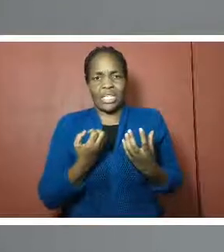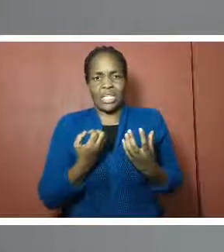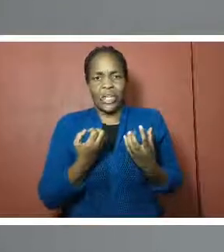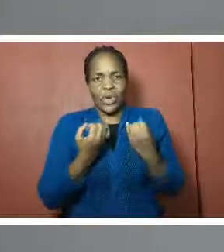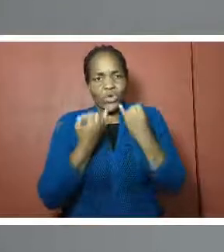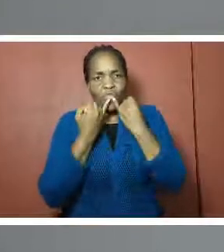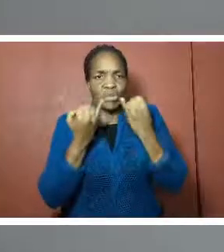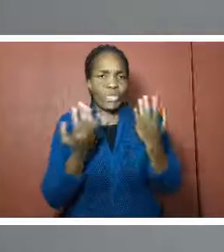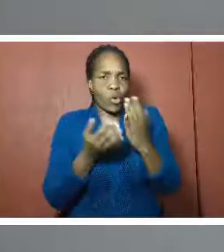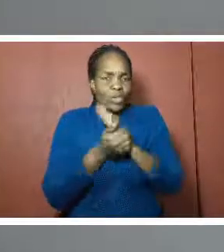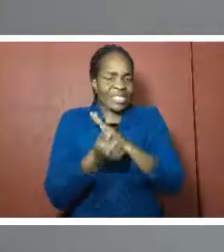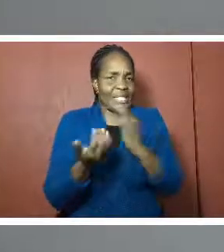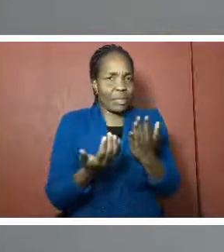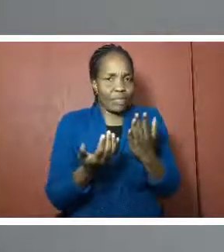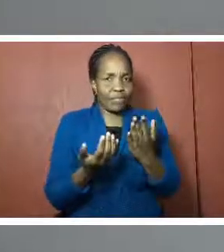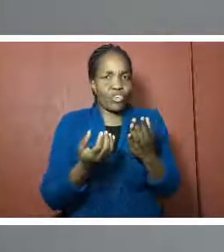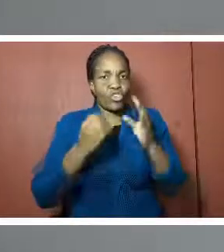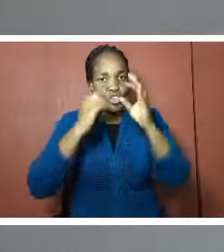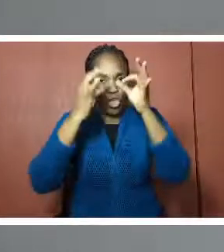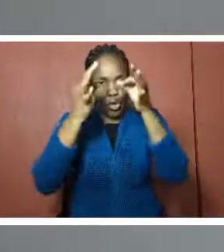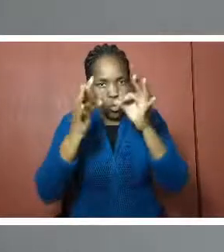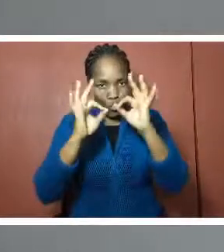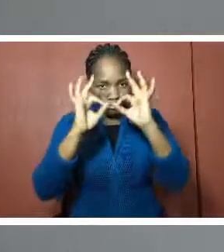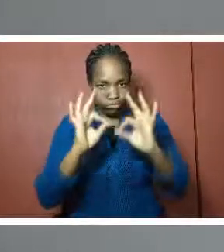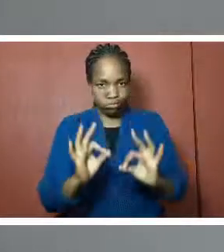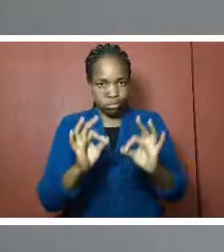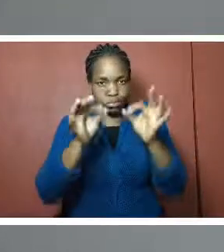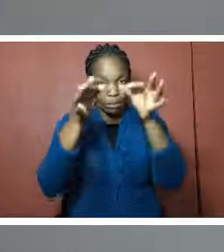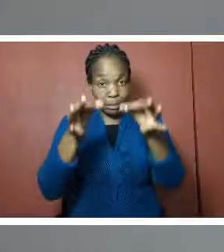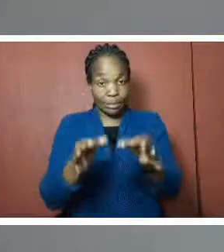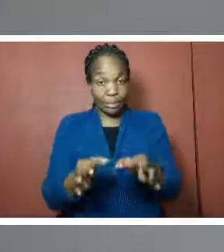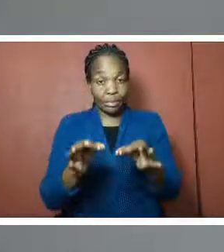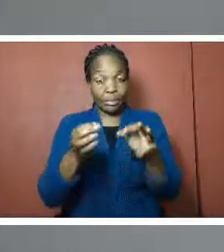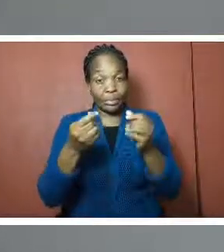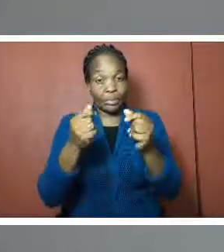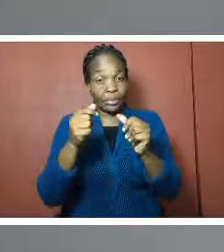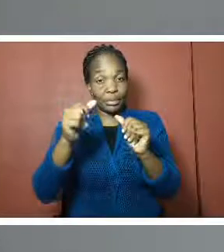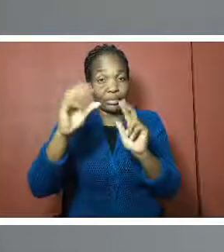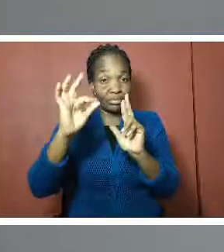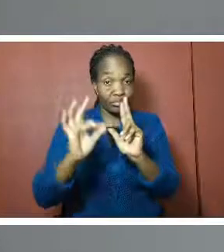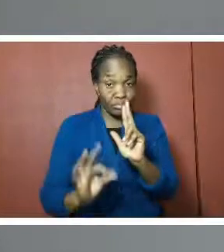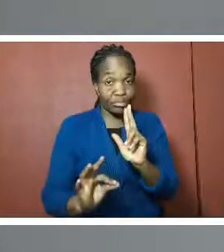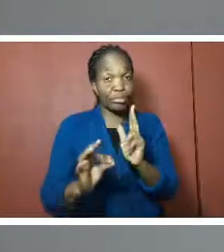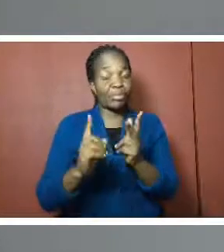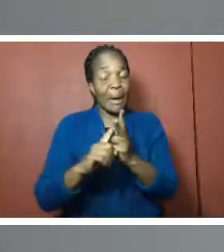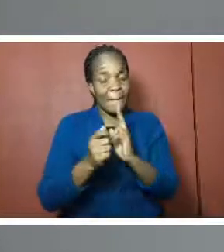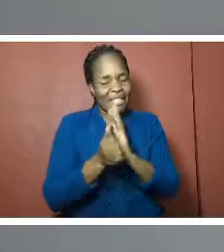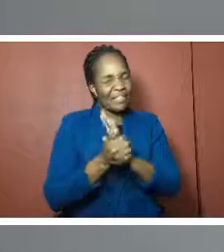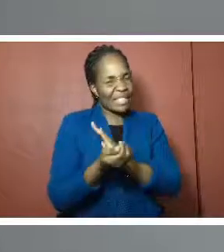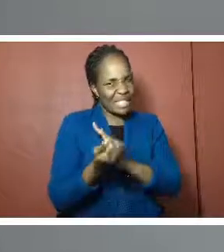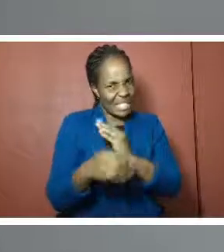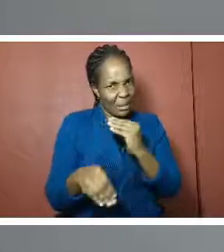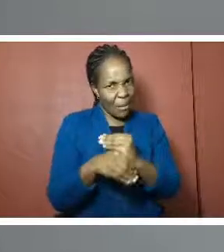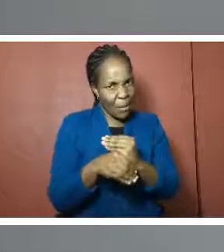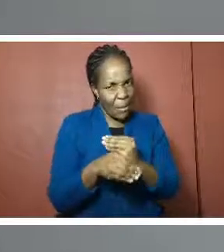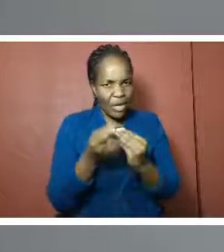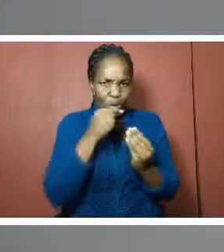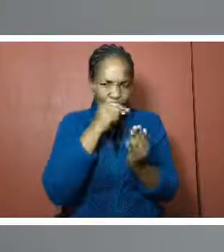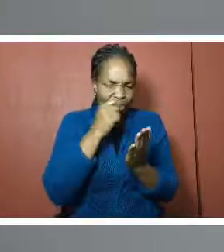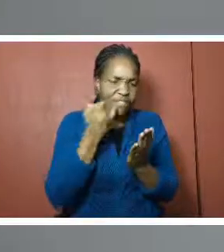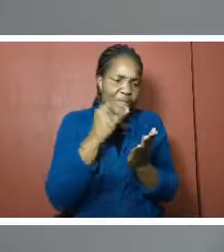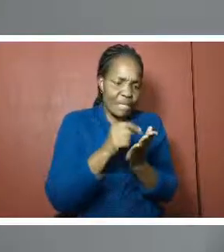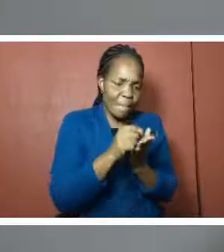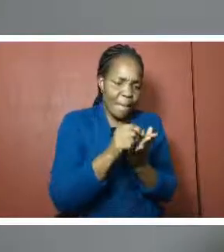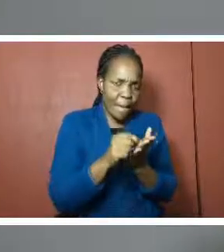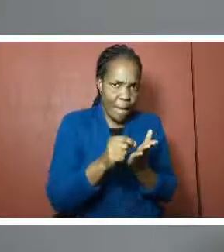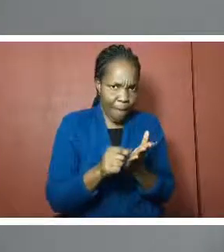And write the invoice at the end. Invoices. Okay. Okay. And I think this is I think this is